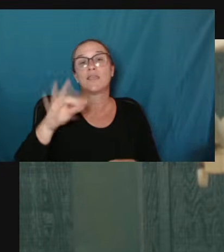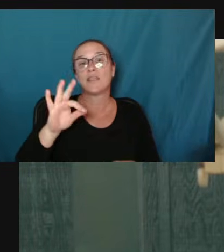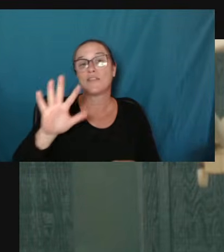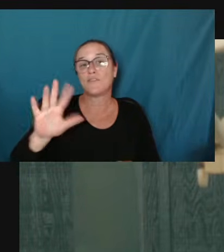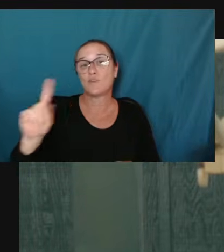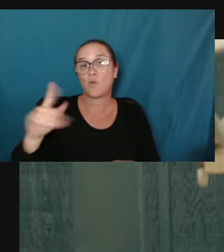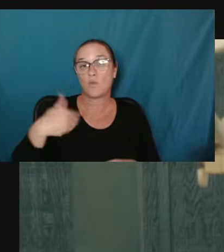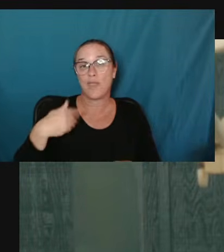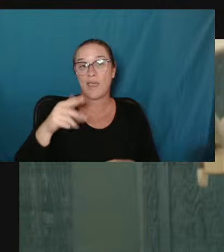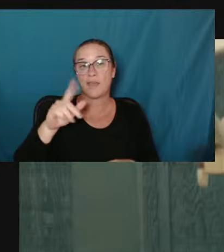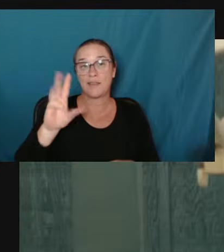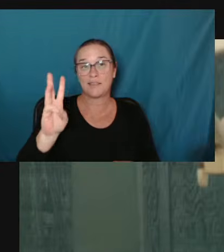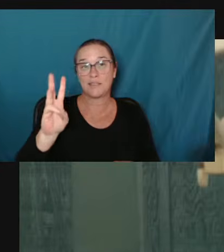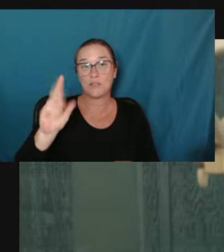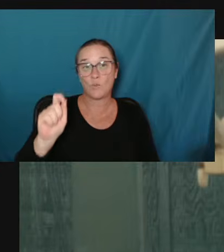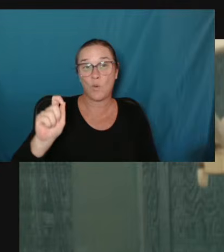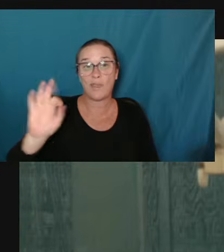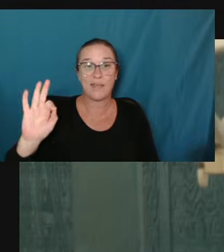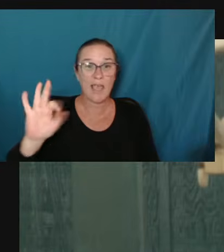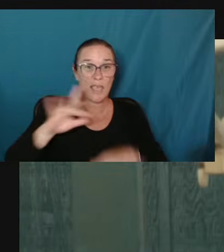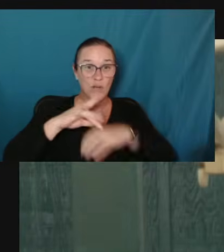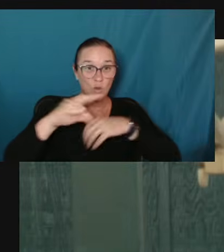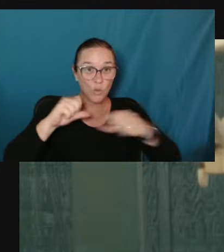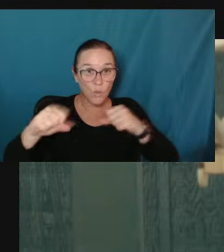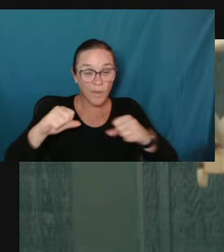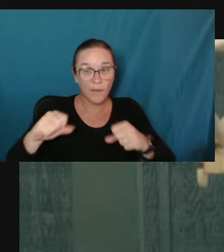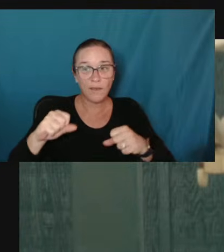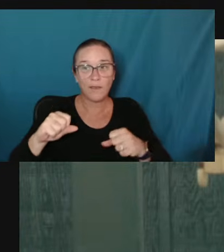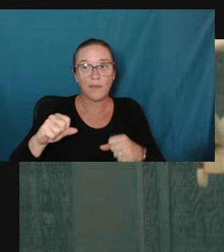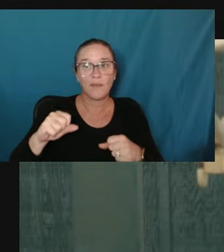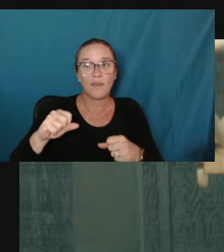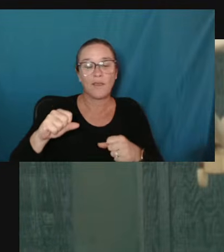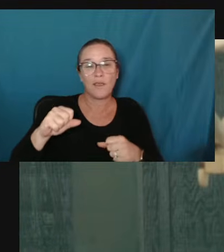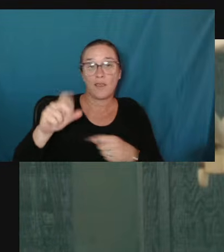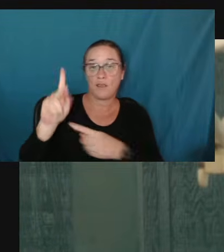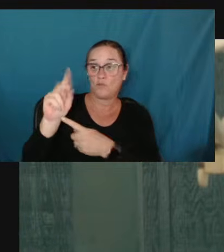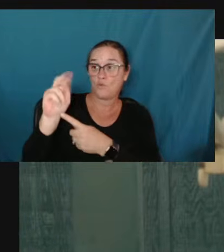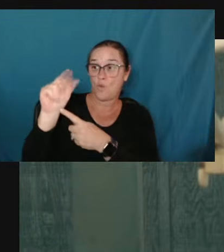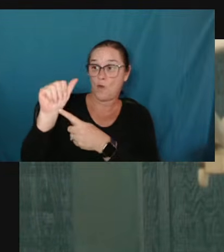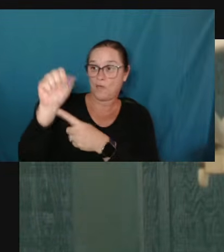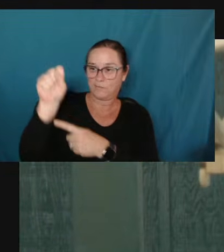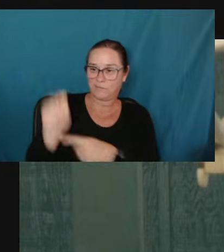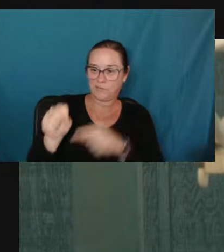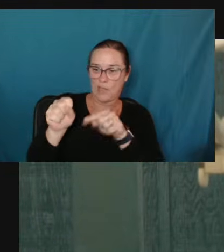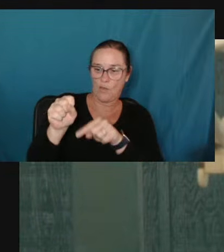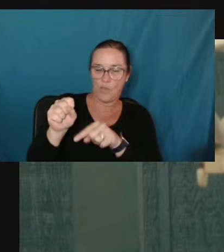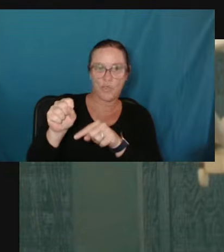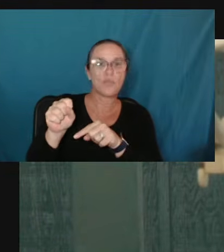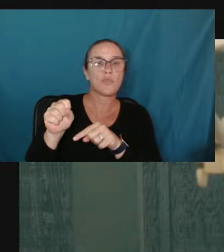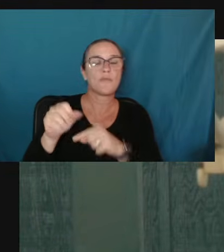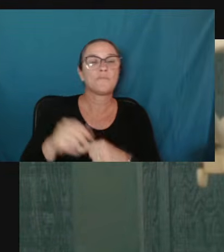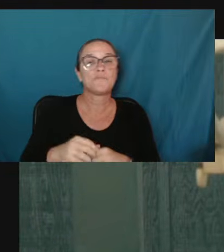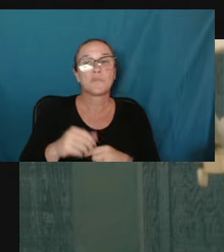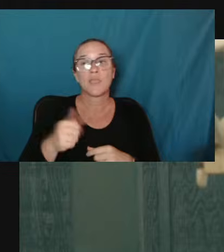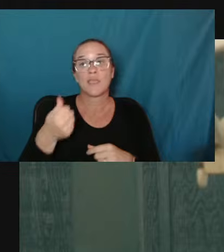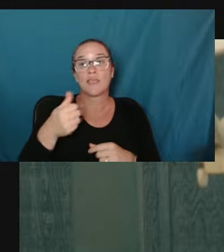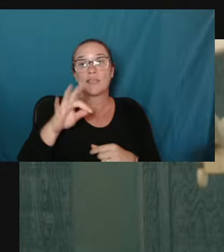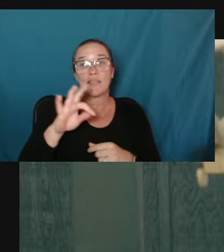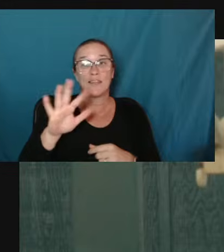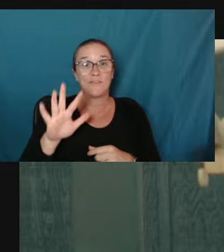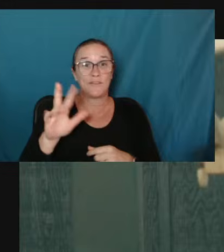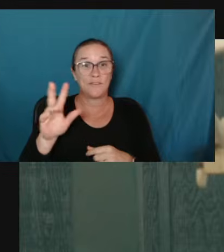6.9 earthquake in, just south of Kona. 1951, 1952, we